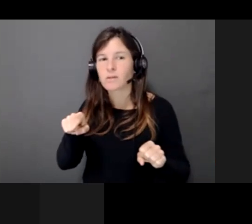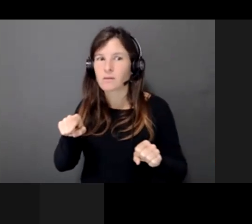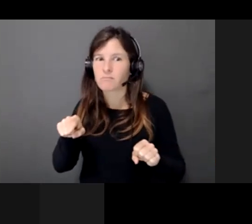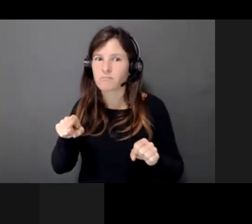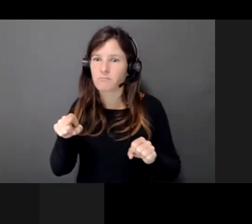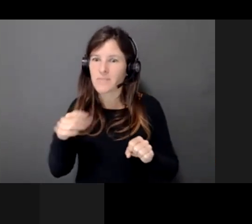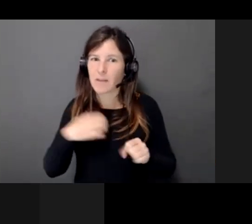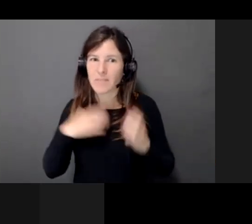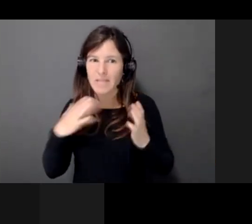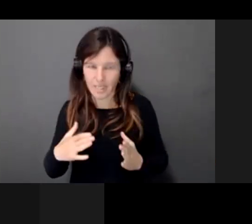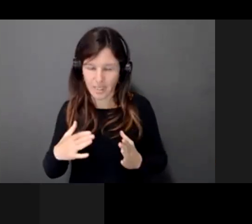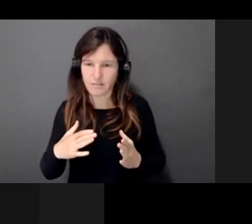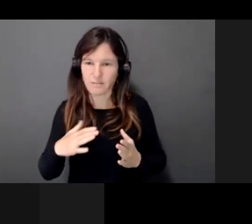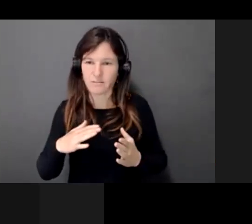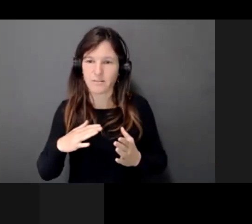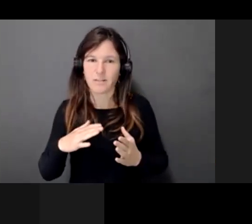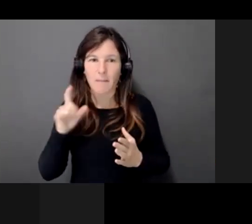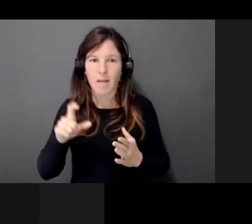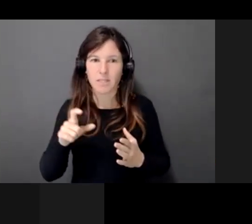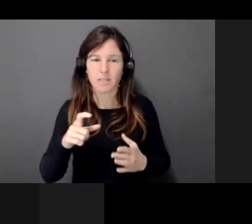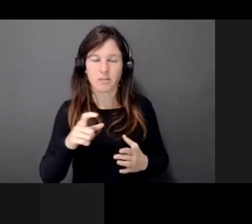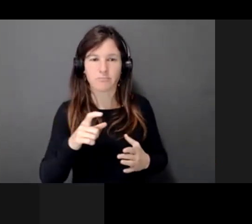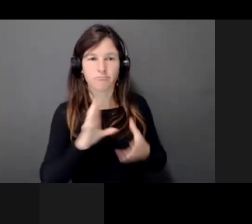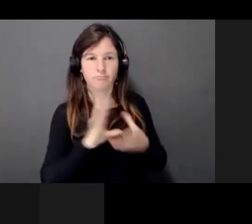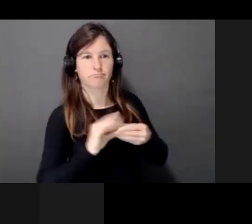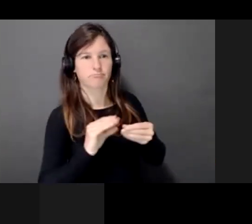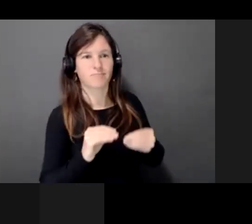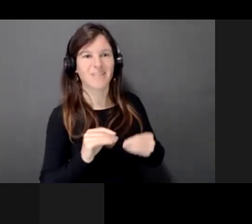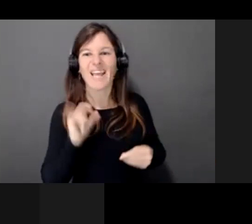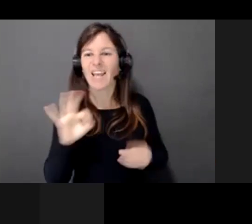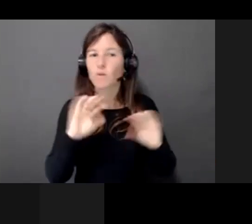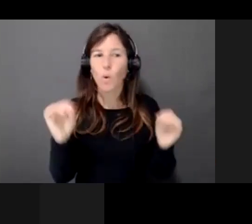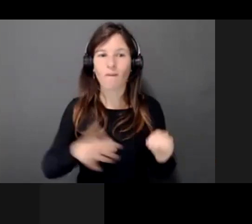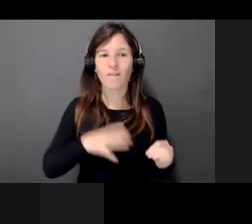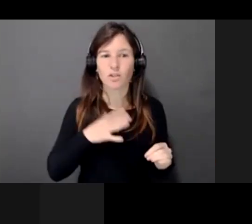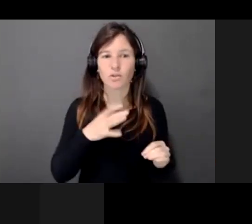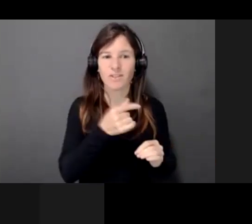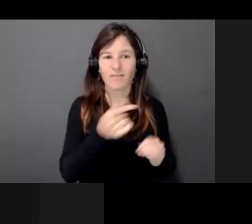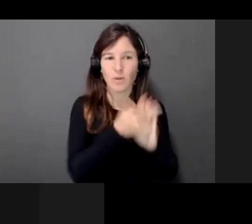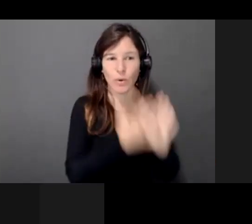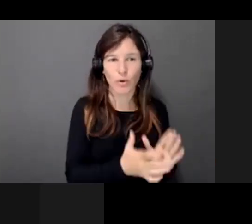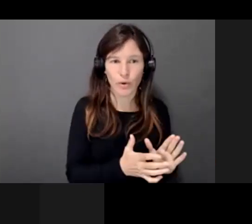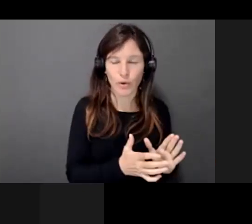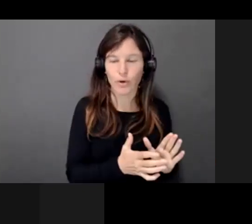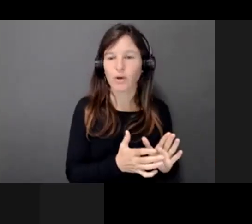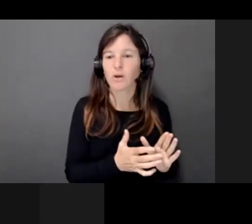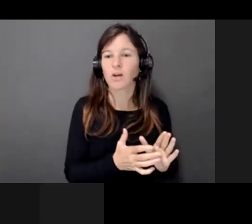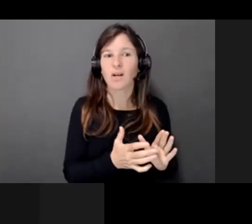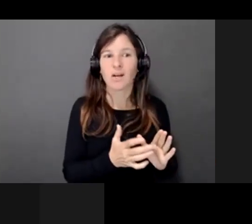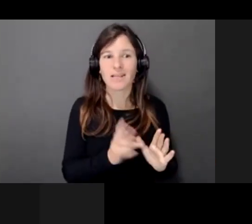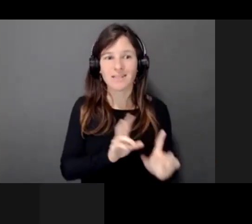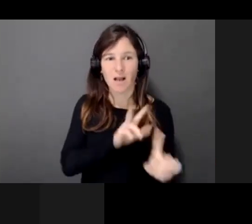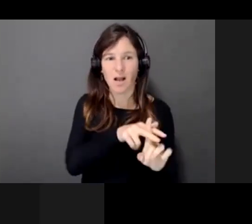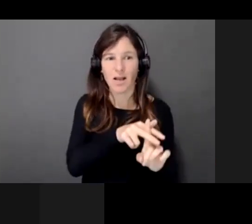may say, there's no official prosecutor on this charge, the matter is dismissed. So there is a fair amount